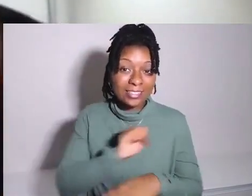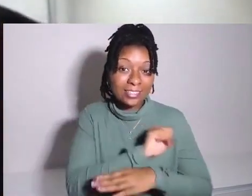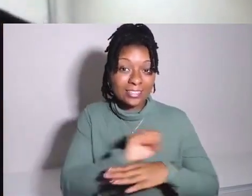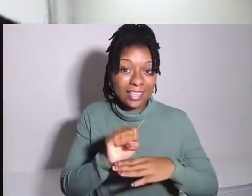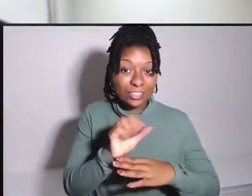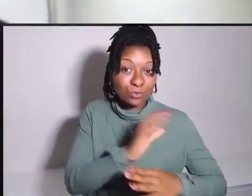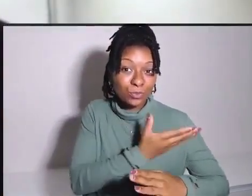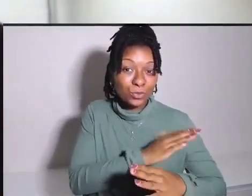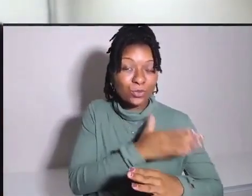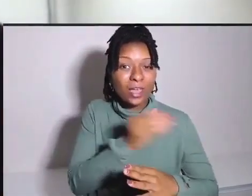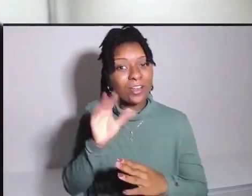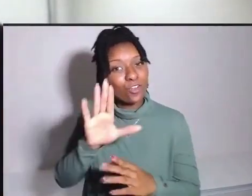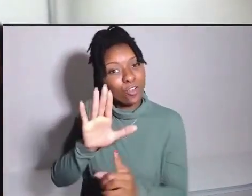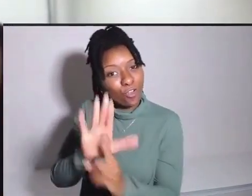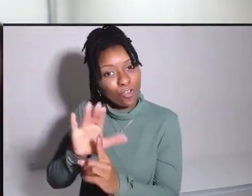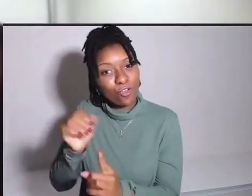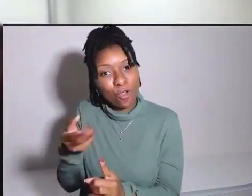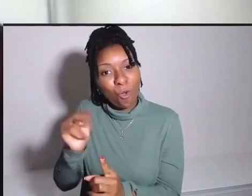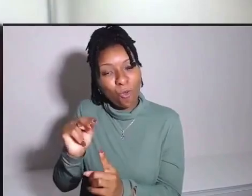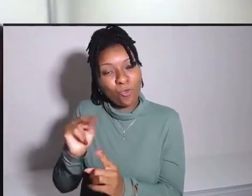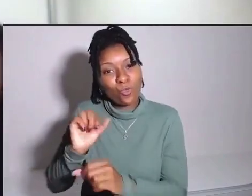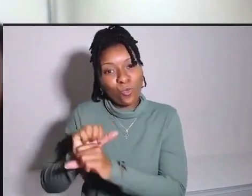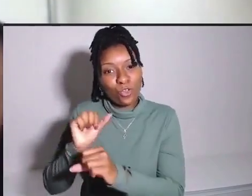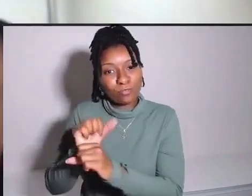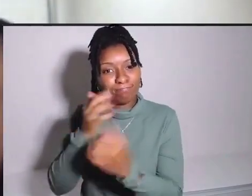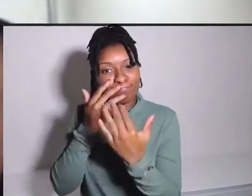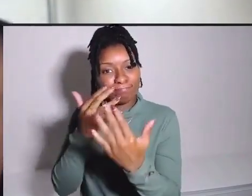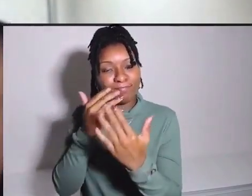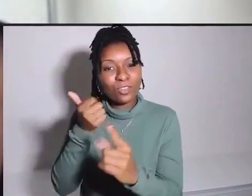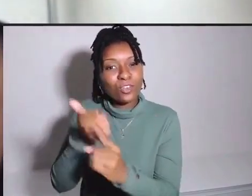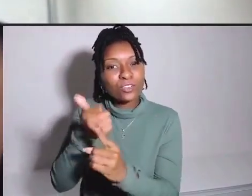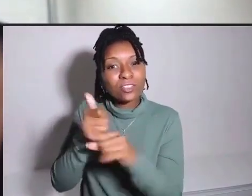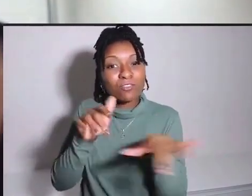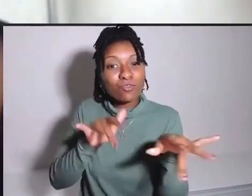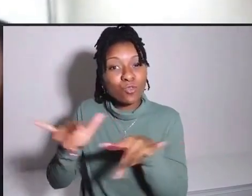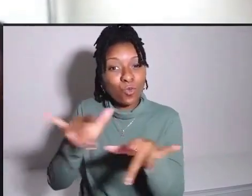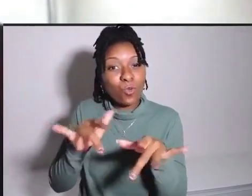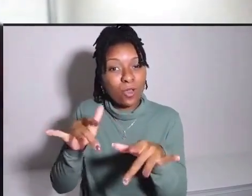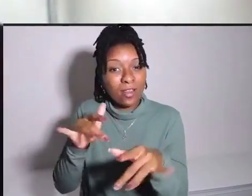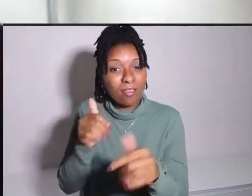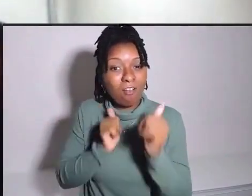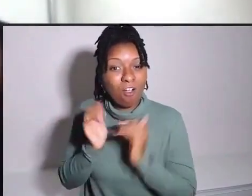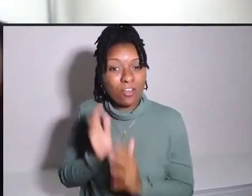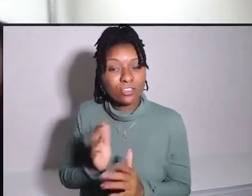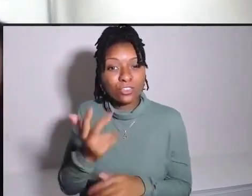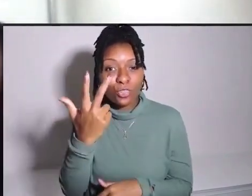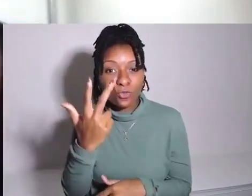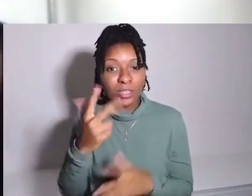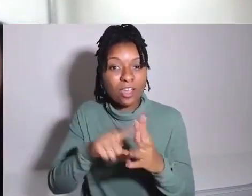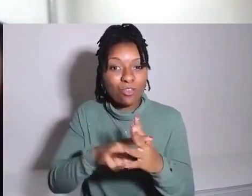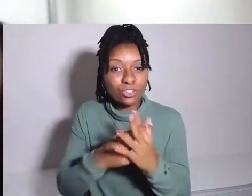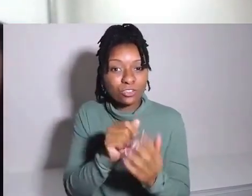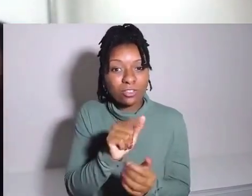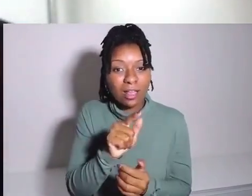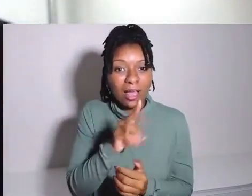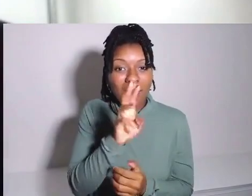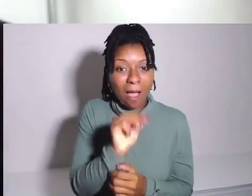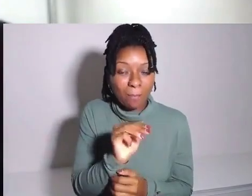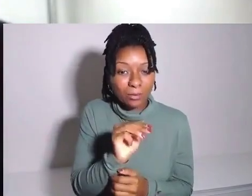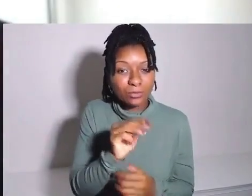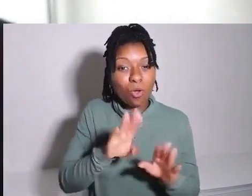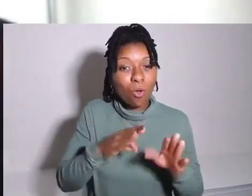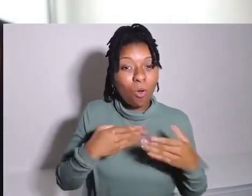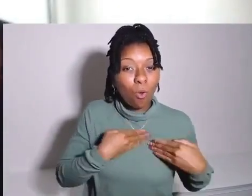work. As a recording artist, Gina has created three original albums, Open Heart, Language of Light, and